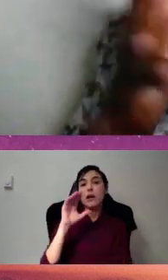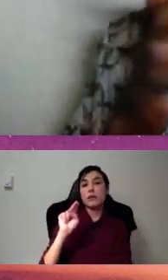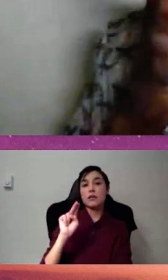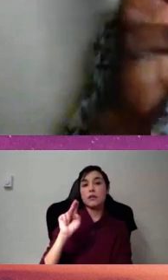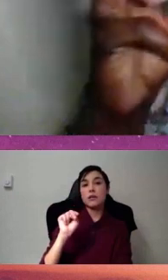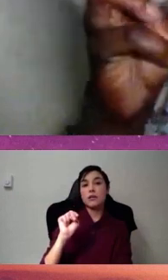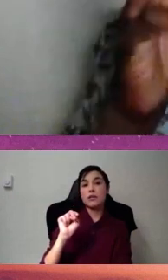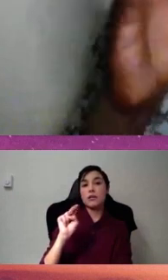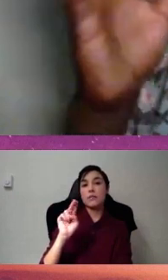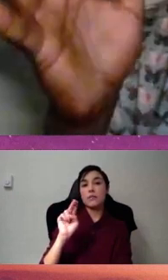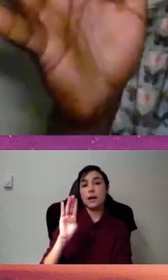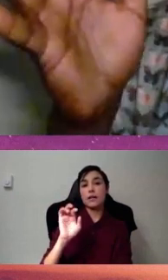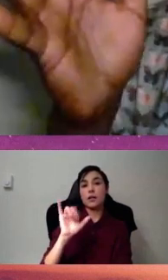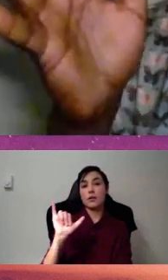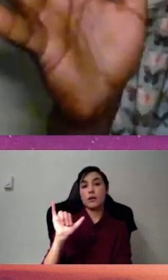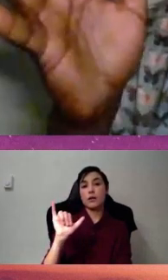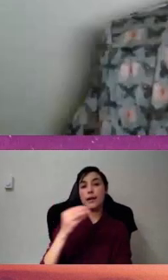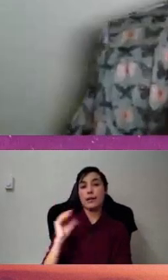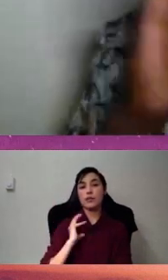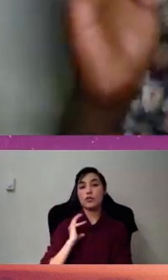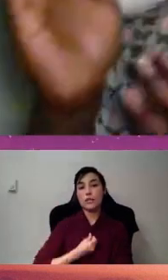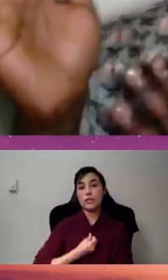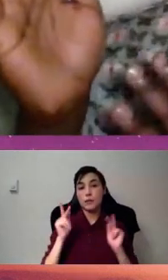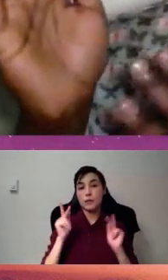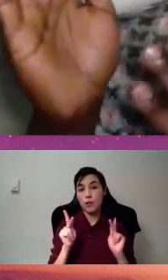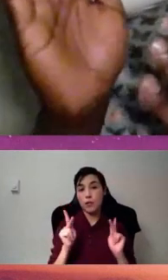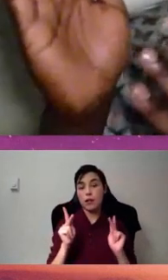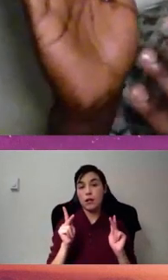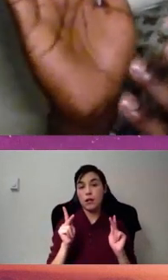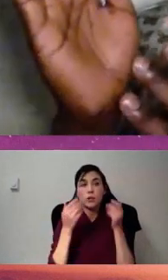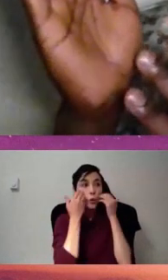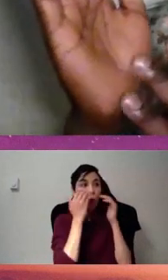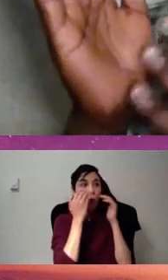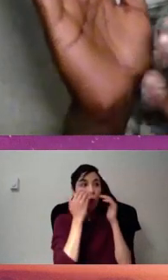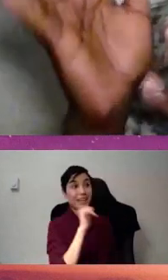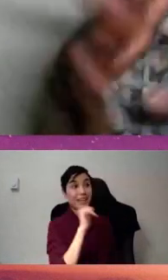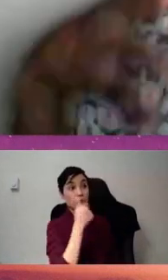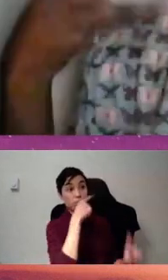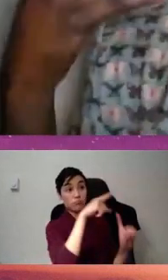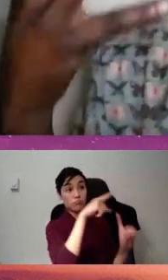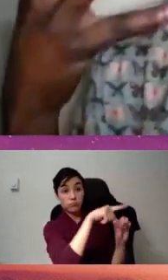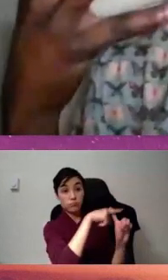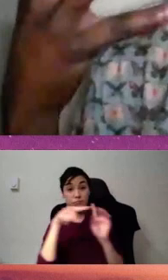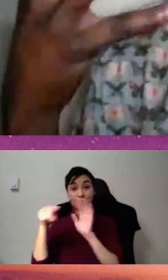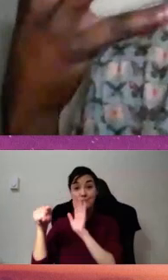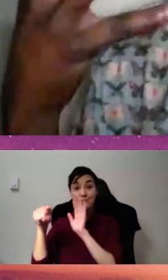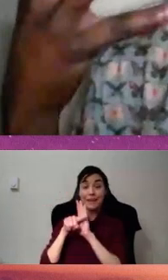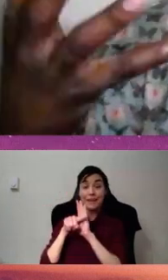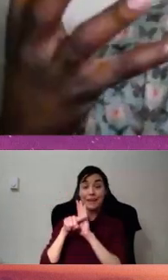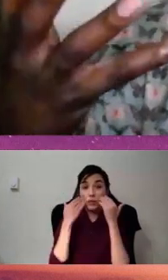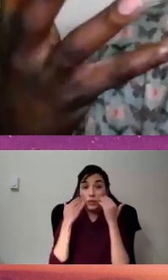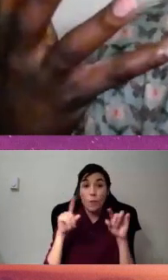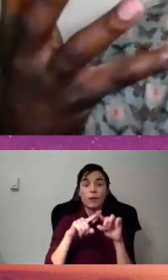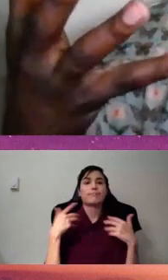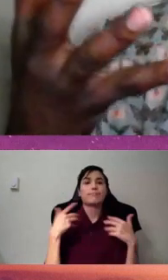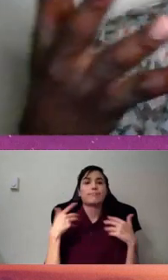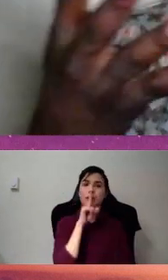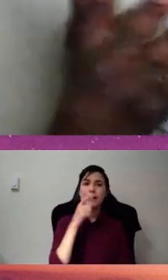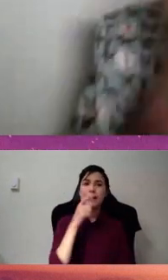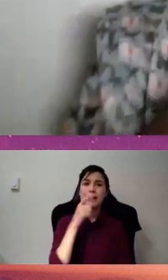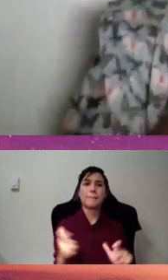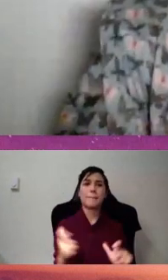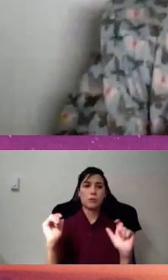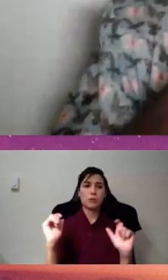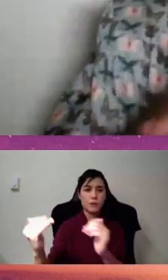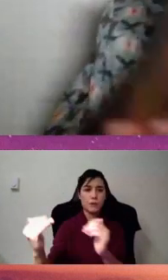are sort of thought of as new, whether that's a good thing or a bad thing in people's minds. It's just a huge responsibility to carry, actually, in terms